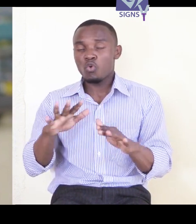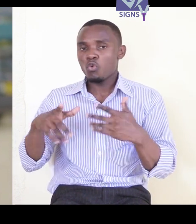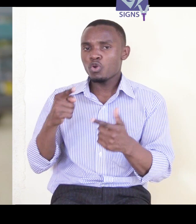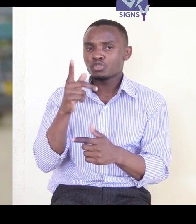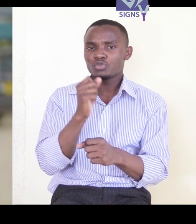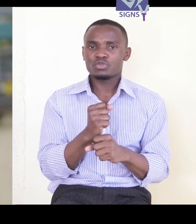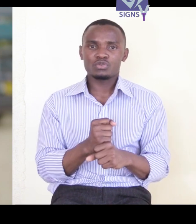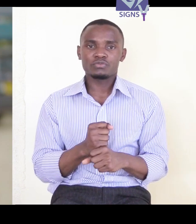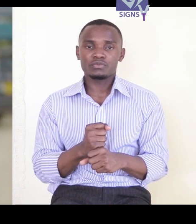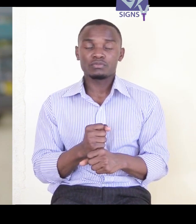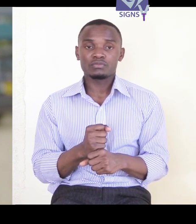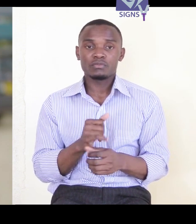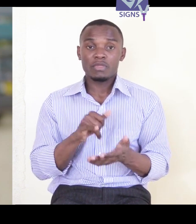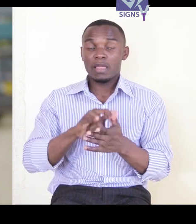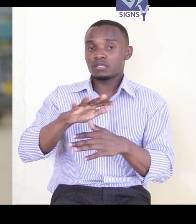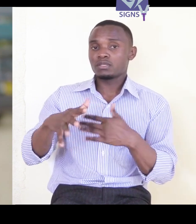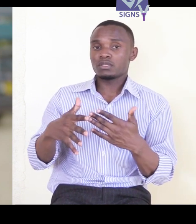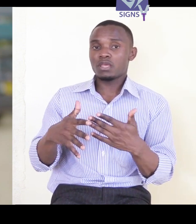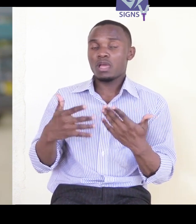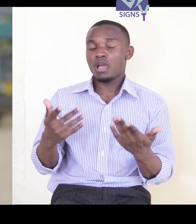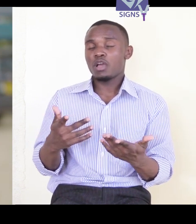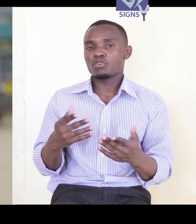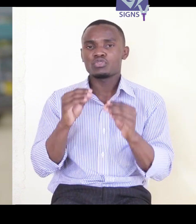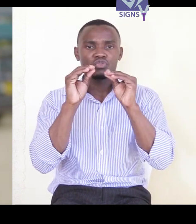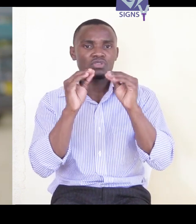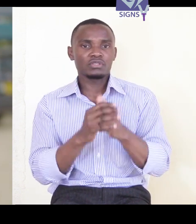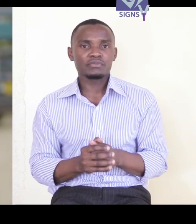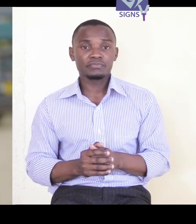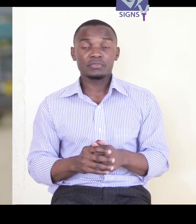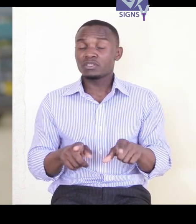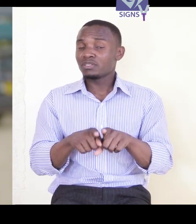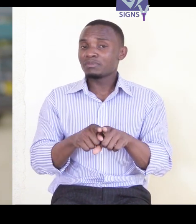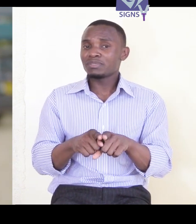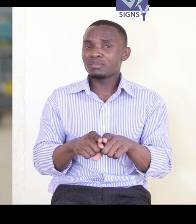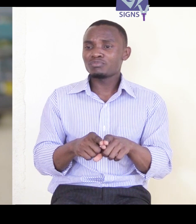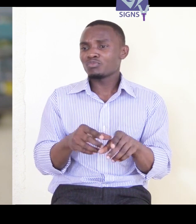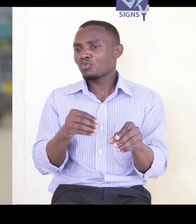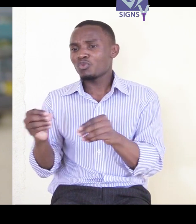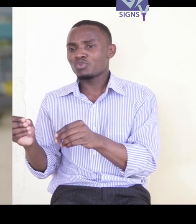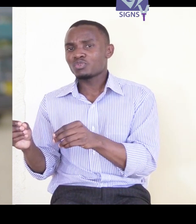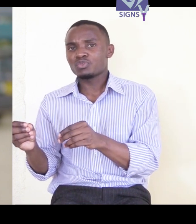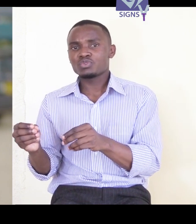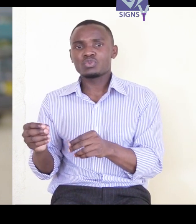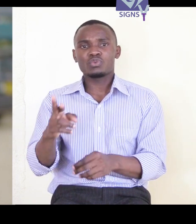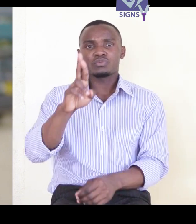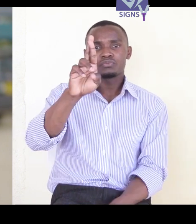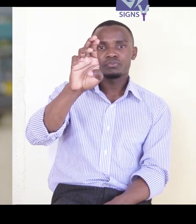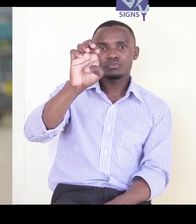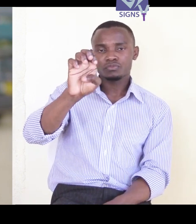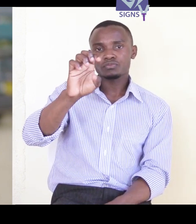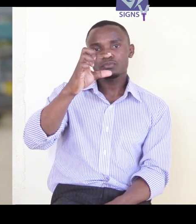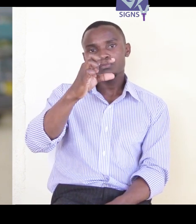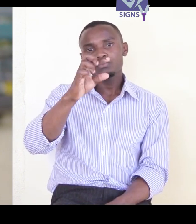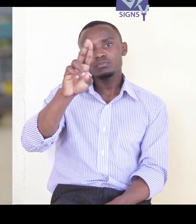okay, because they cannot see. So that's how we teach. And even if I'm taken to a regular school, I'll be able to teach because I